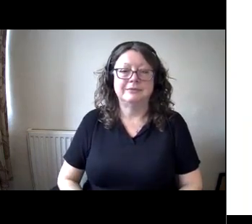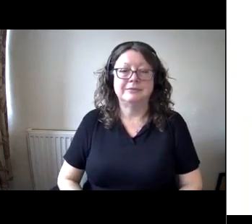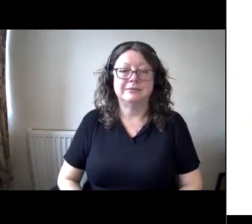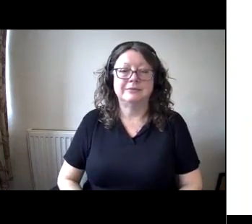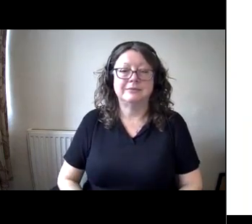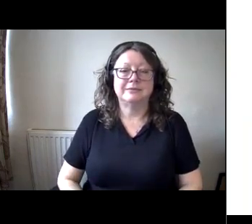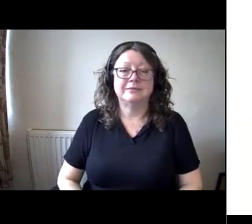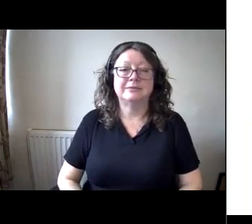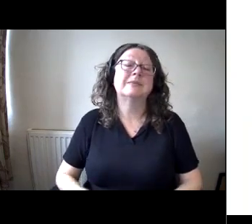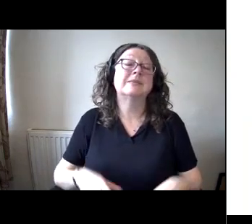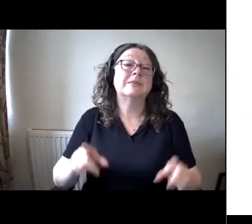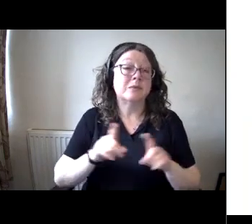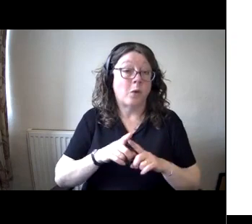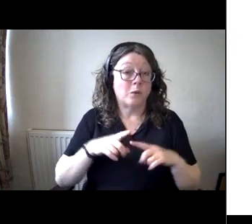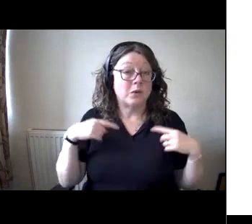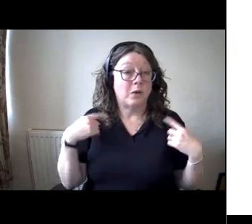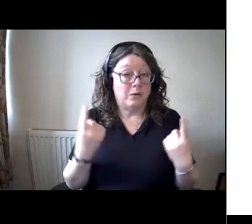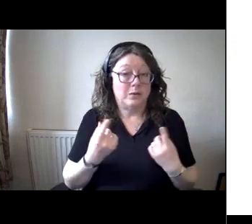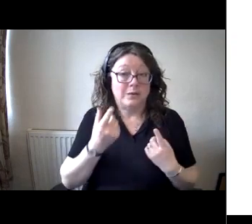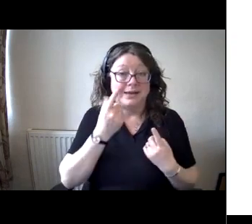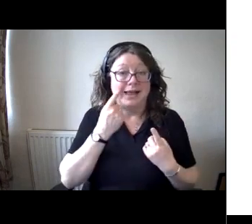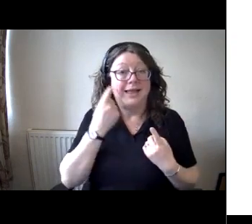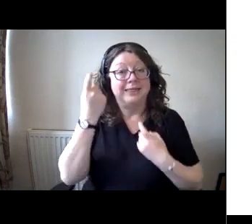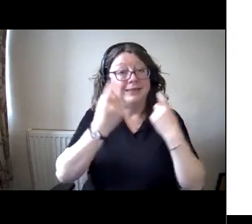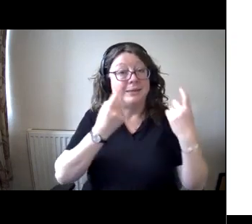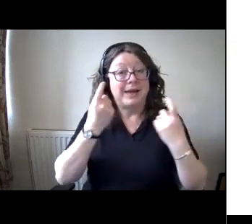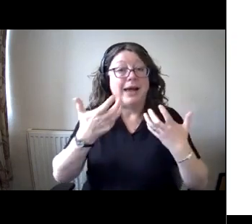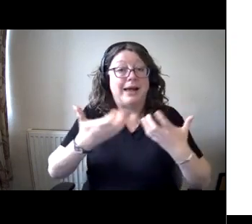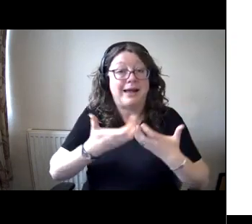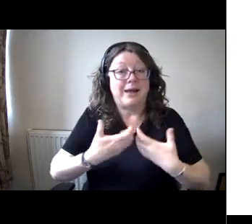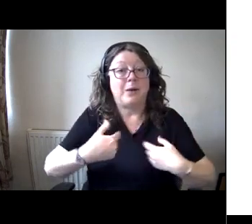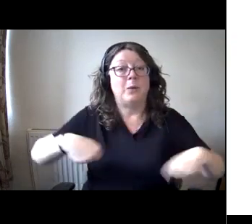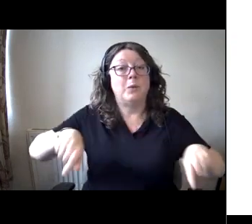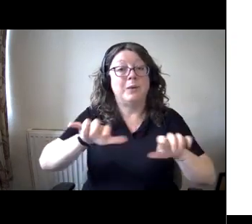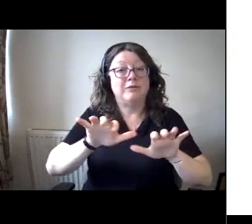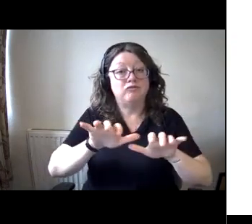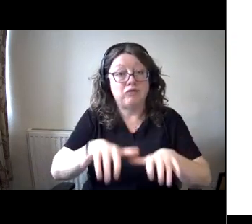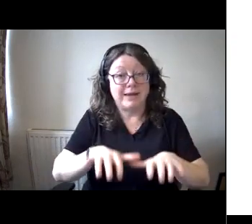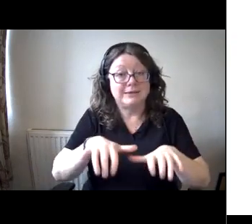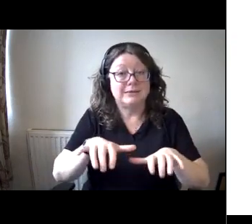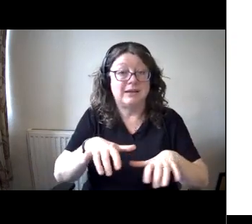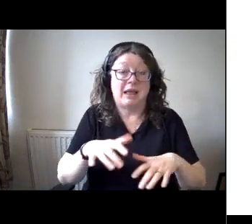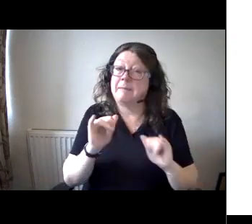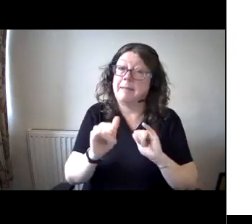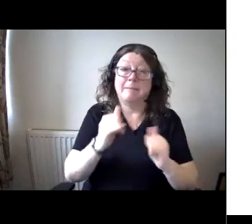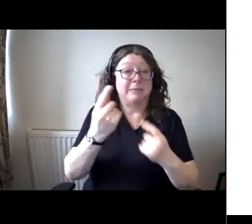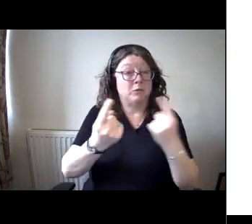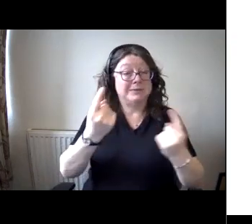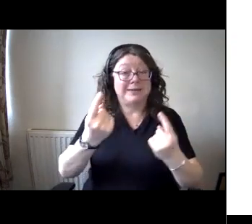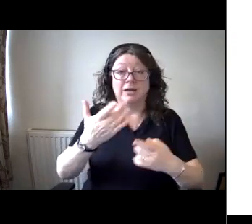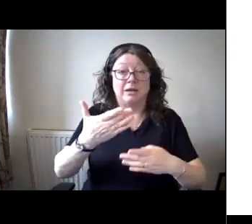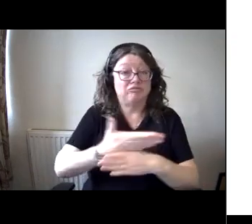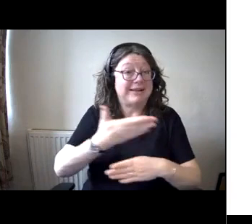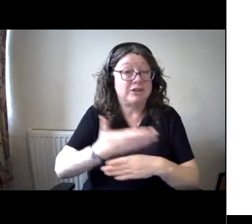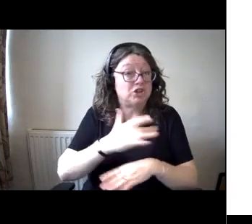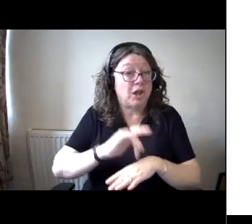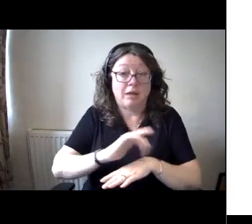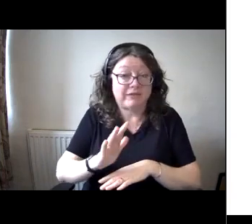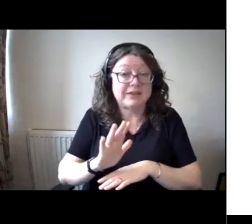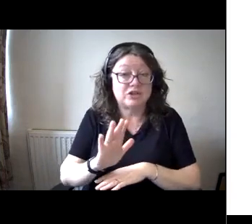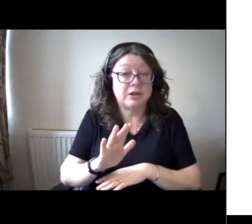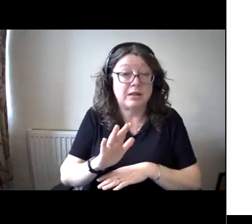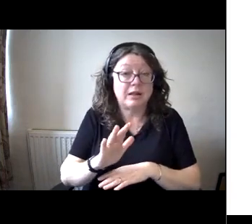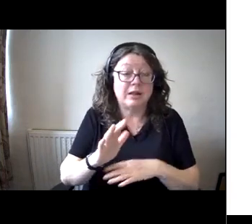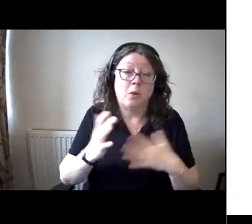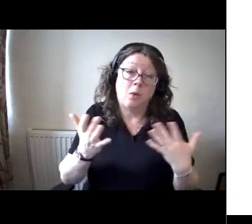we write. So it might be, you might be a practitioner yourself listening to this, or you might